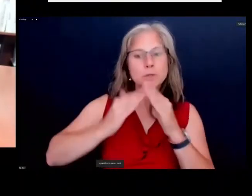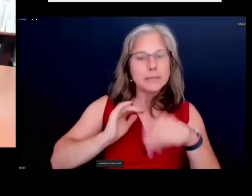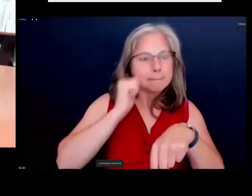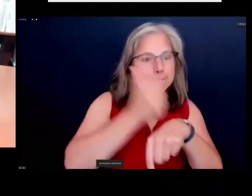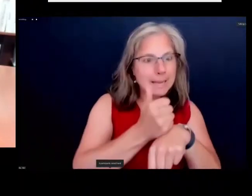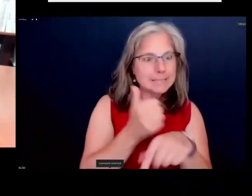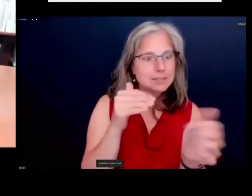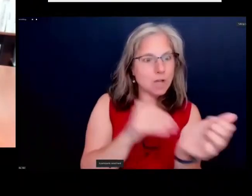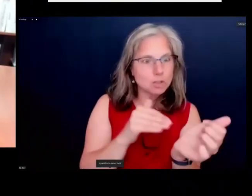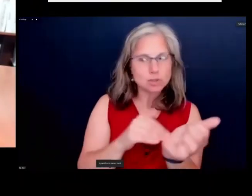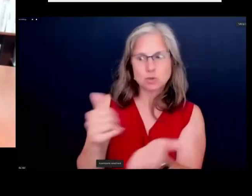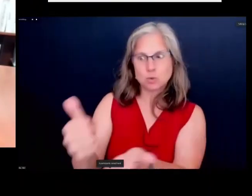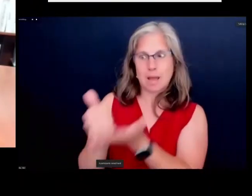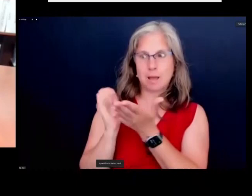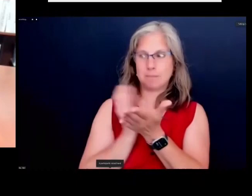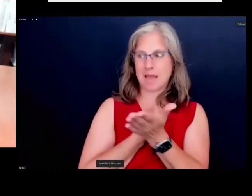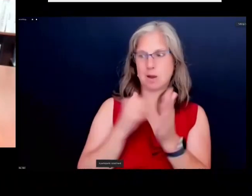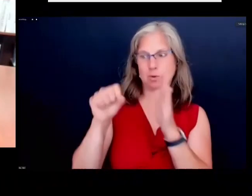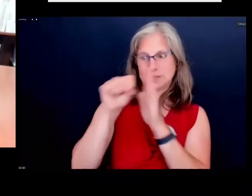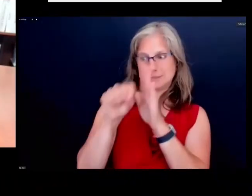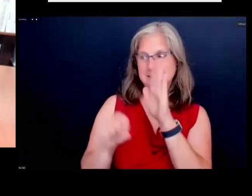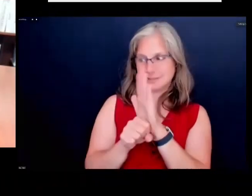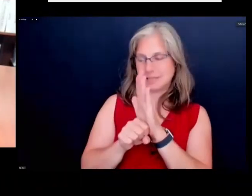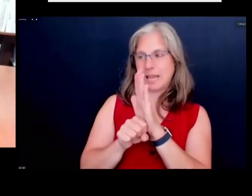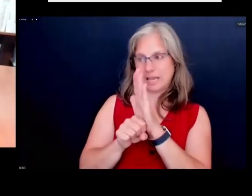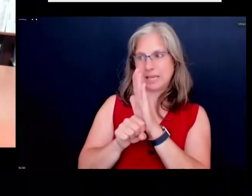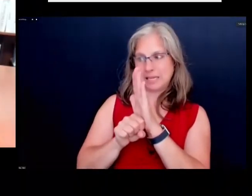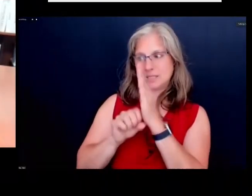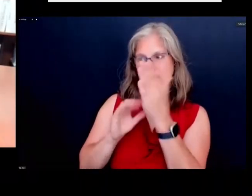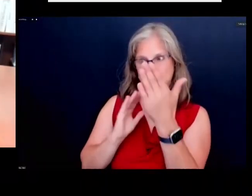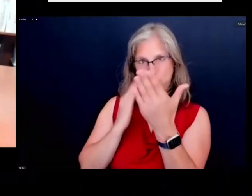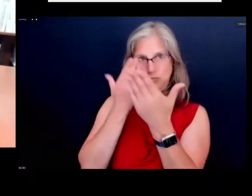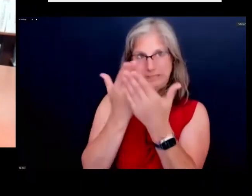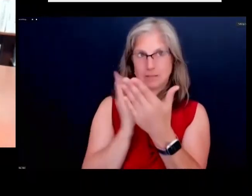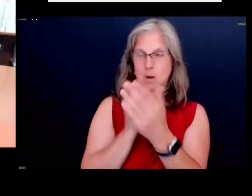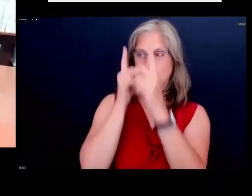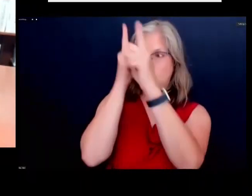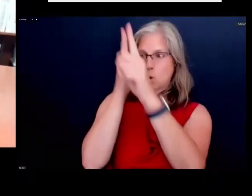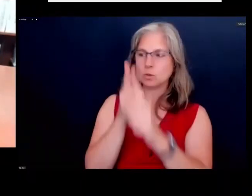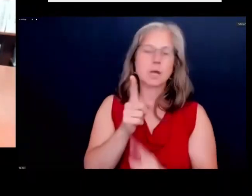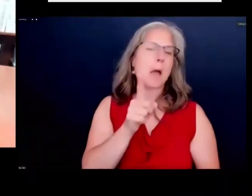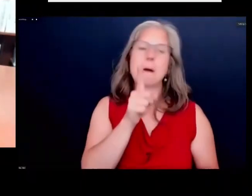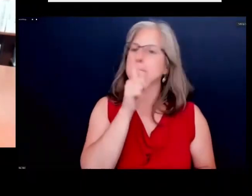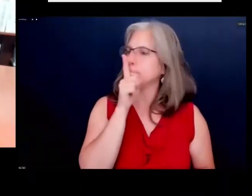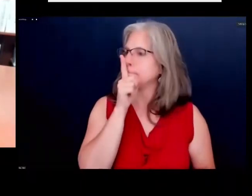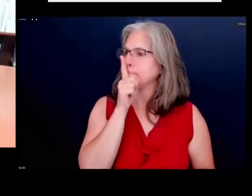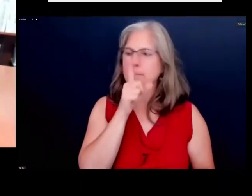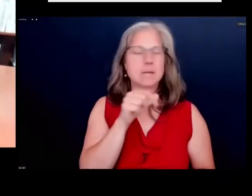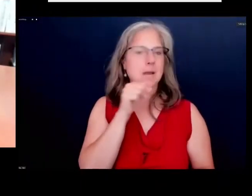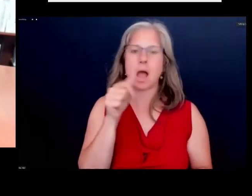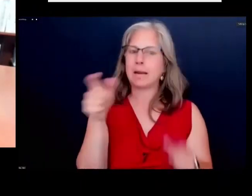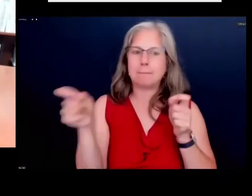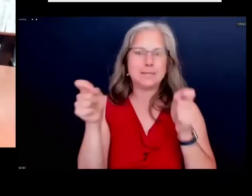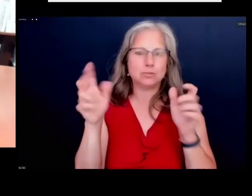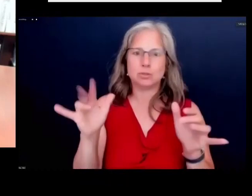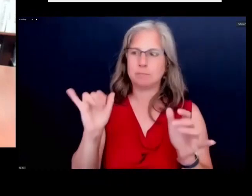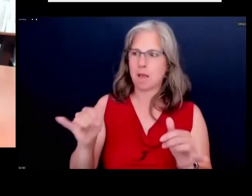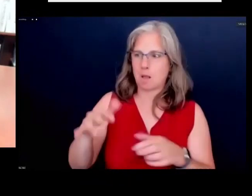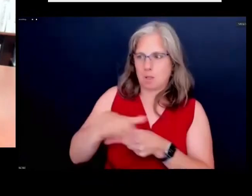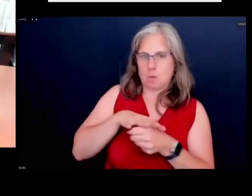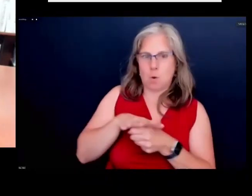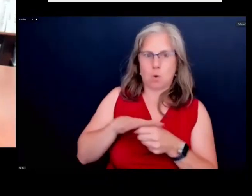community-based physicians to help our state reach its vaccination goals. It is not administered by local